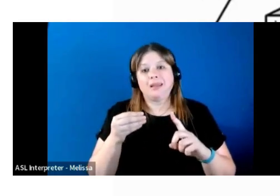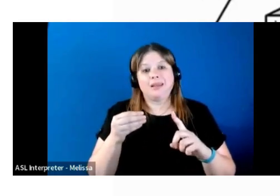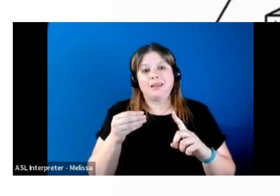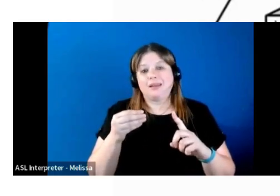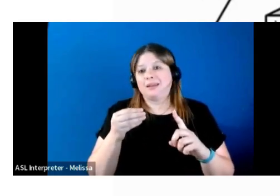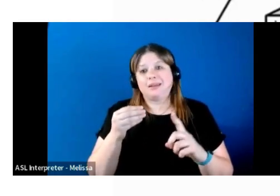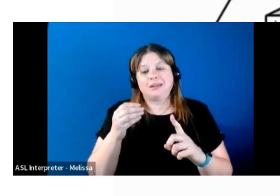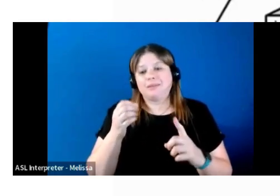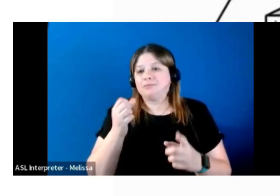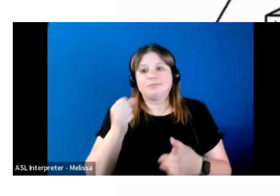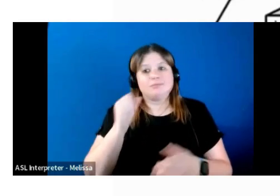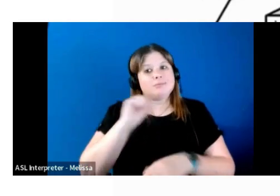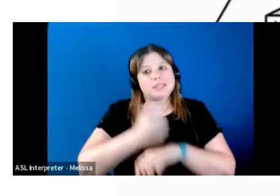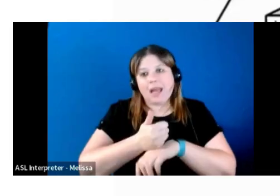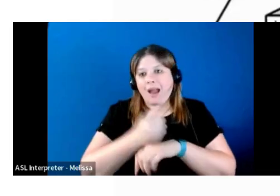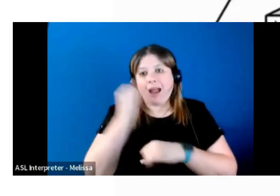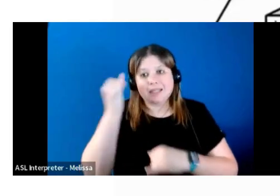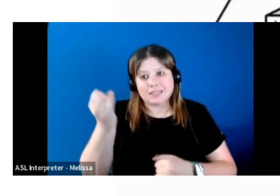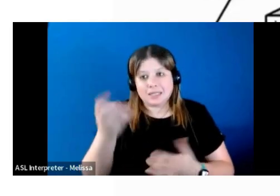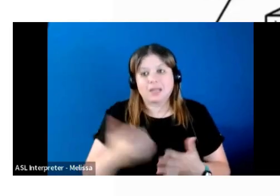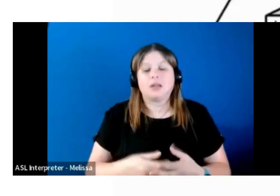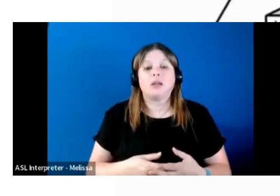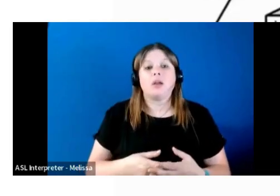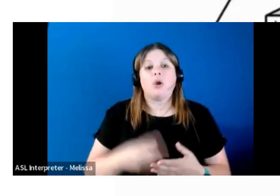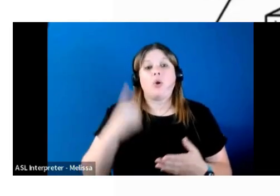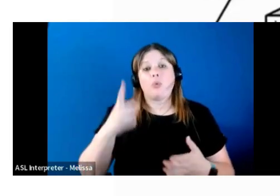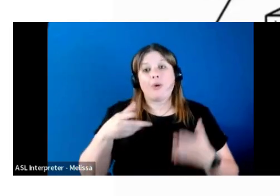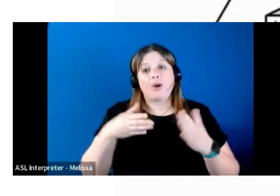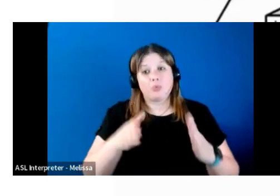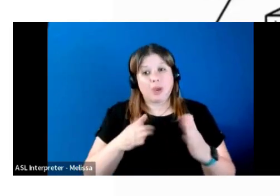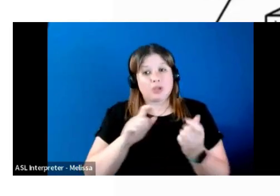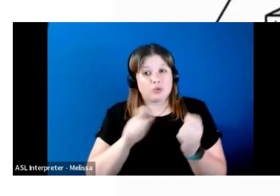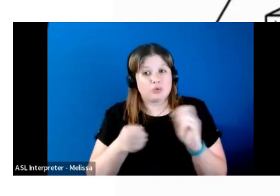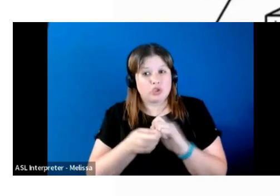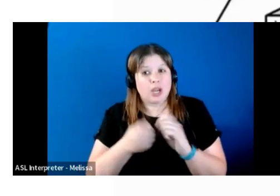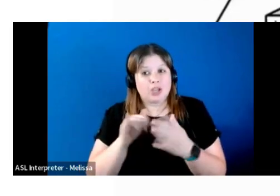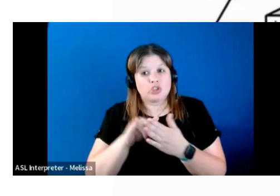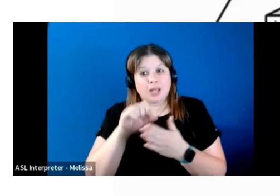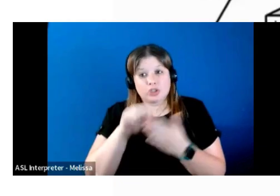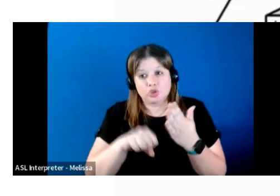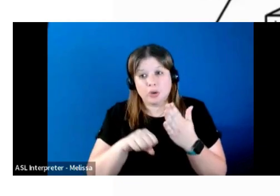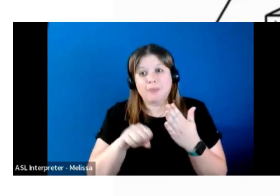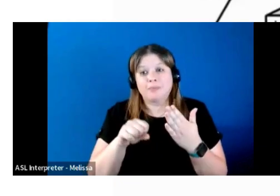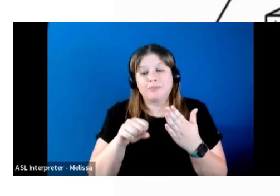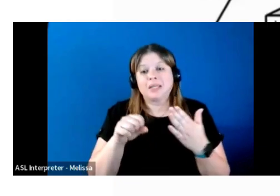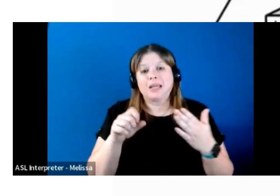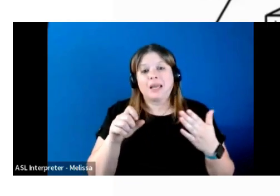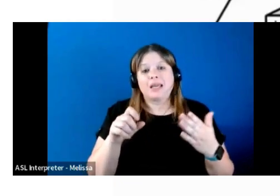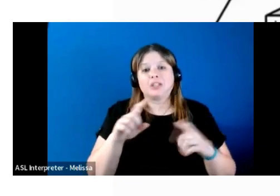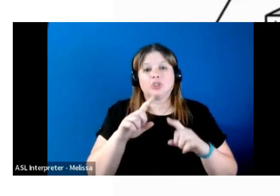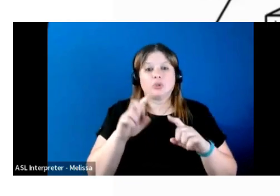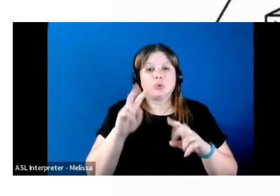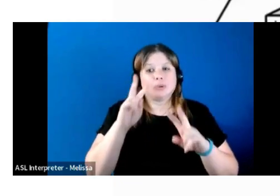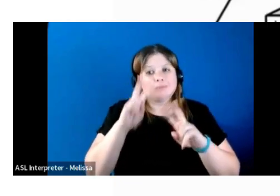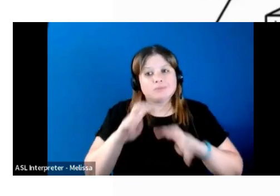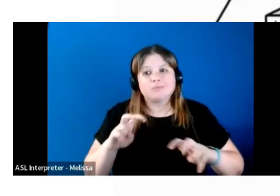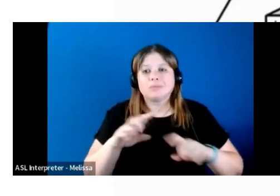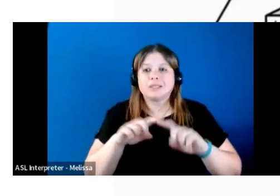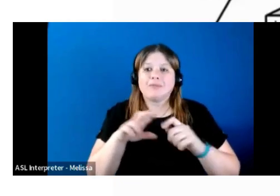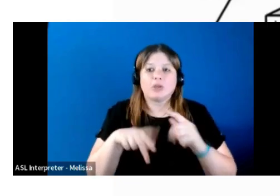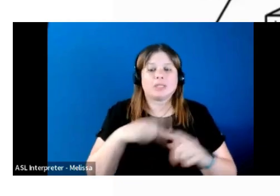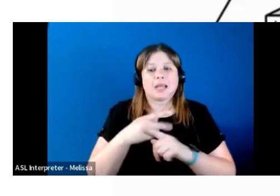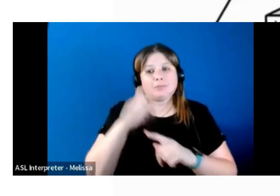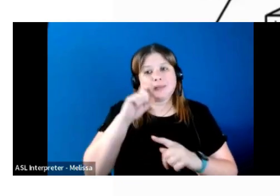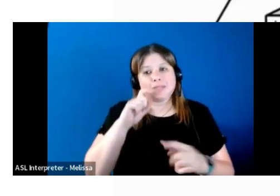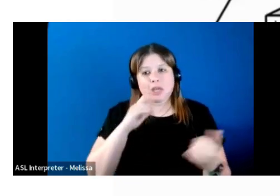idea. So one way to flip the script is to look at different kinds of sexual play, sort of more as a roulette